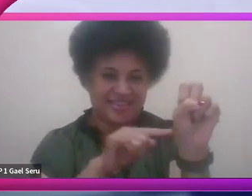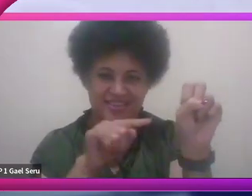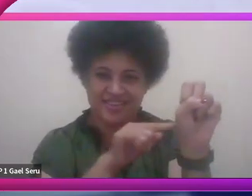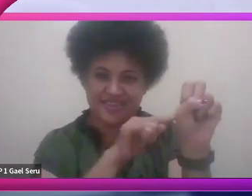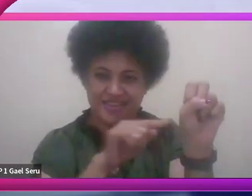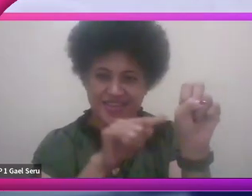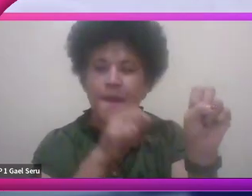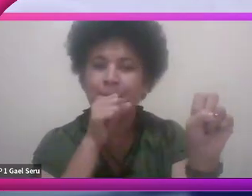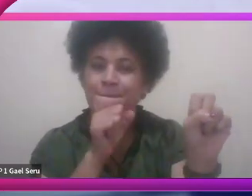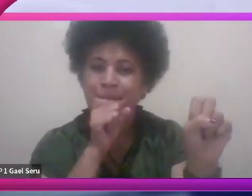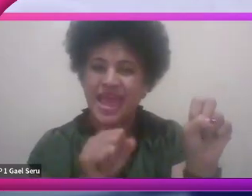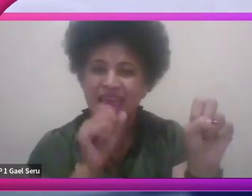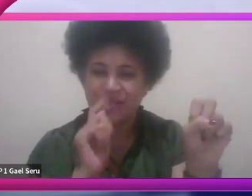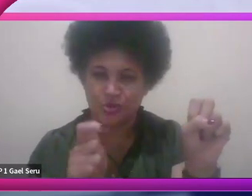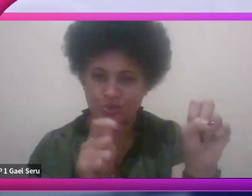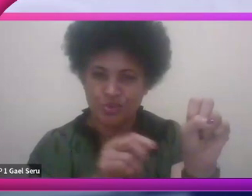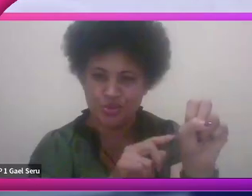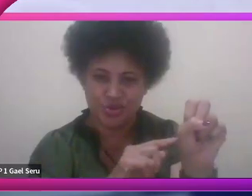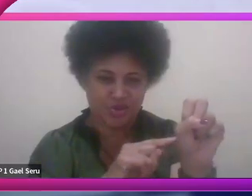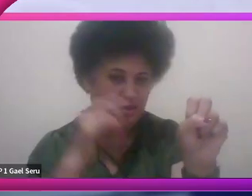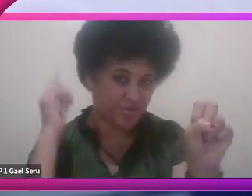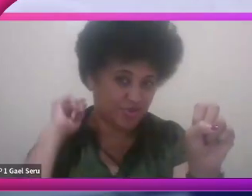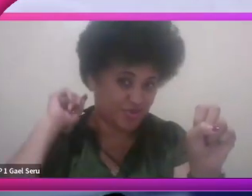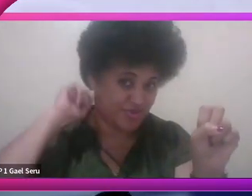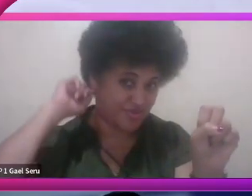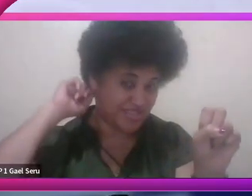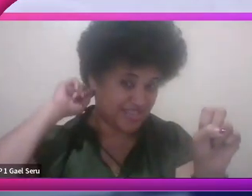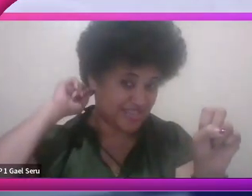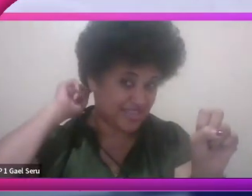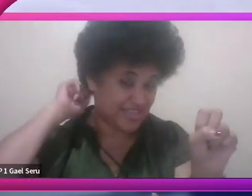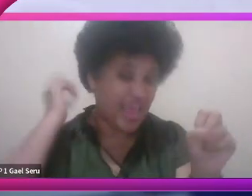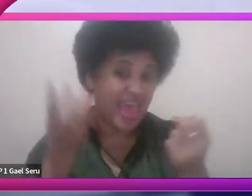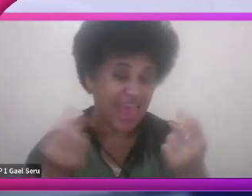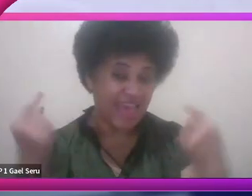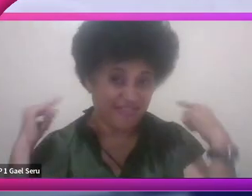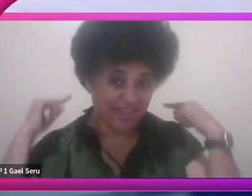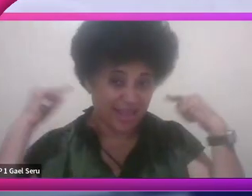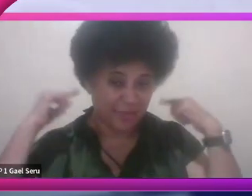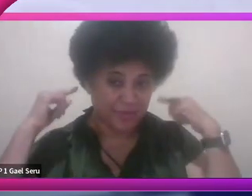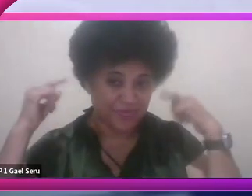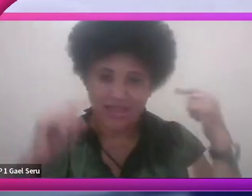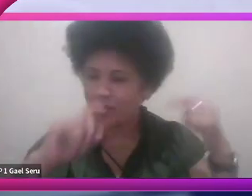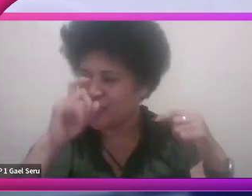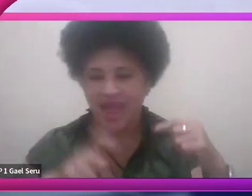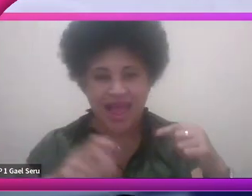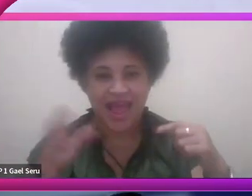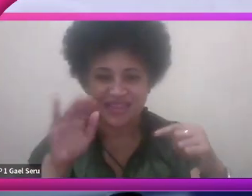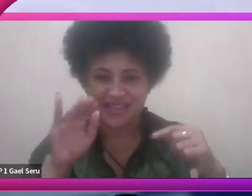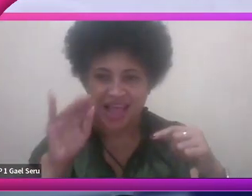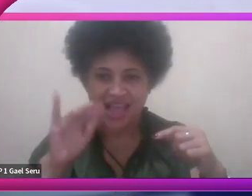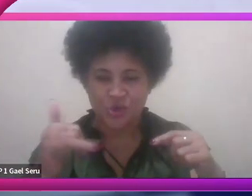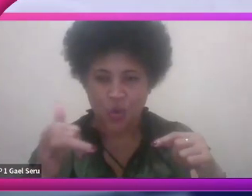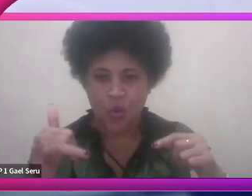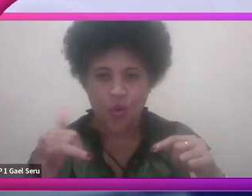put, on your back, upper of your neck, they have a gland inside. You cannot check the gland, you cannot touch or cannot anything